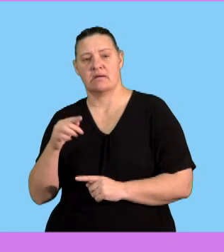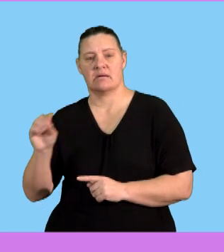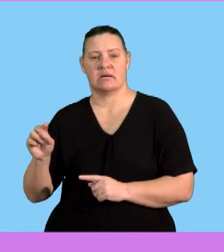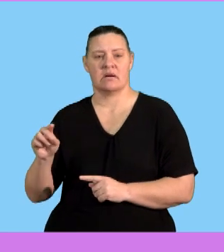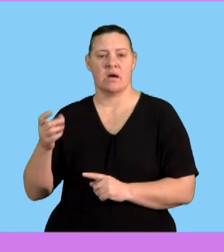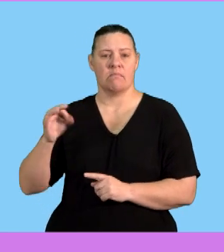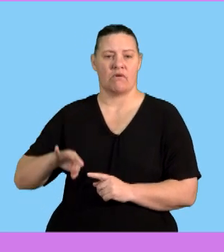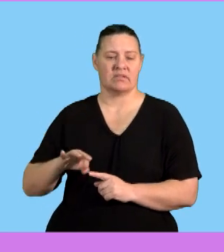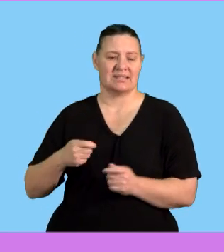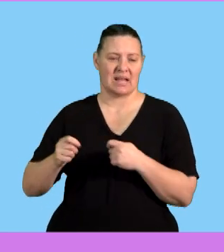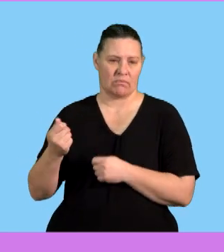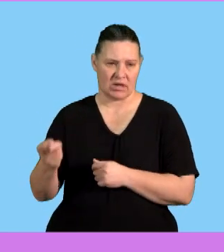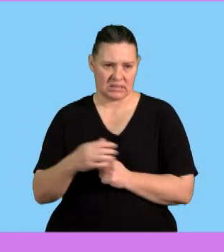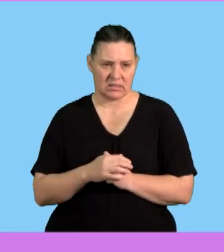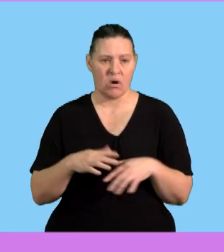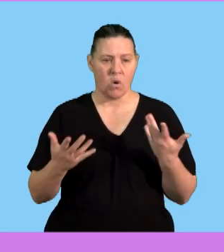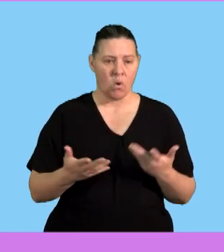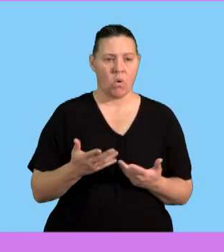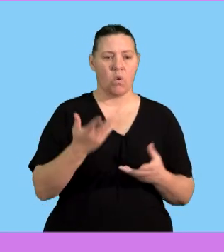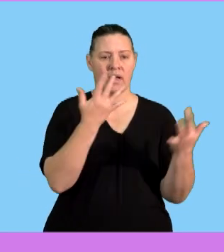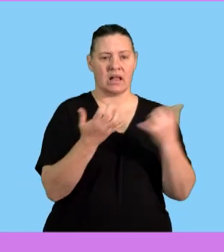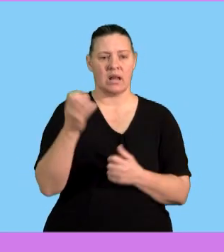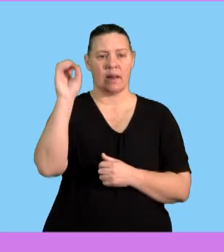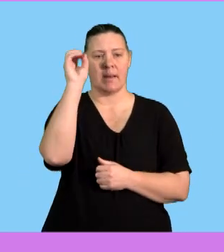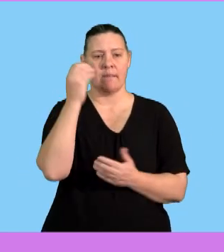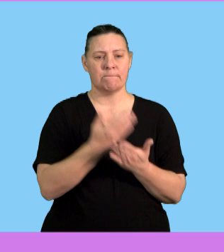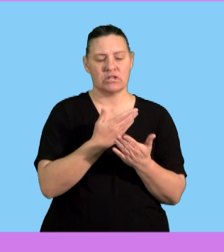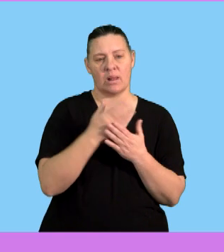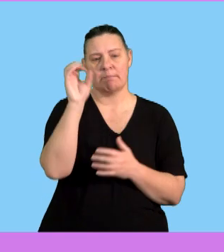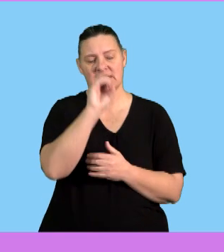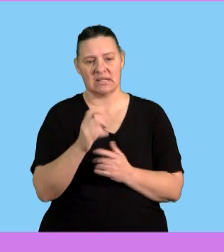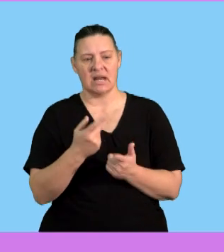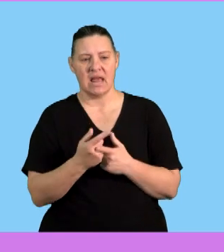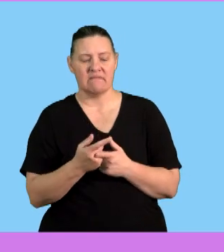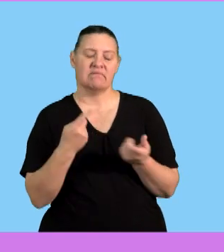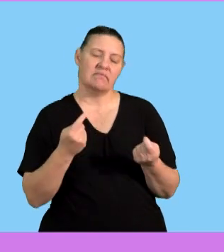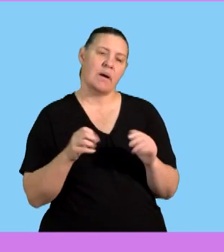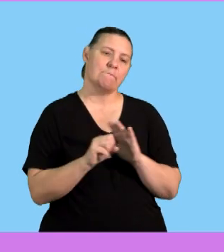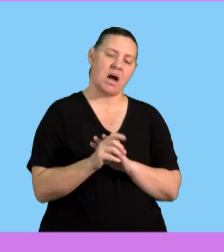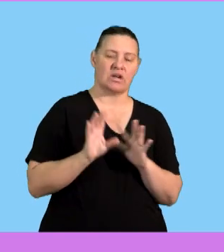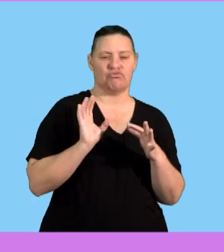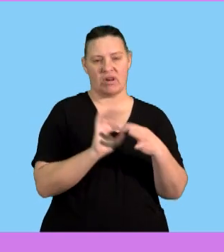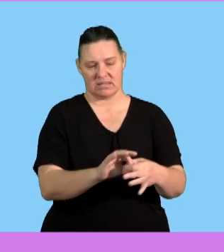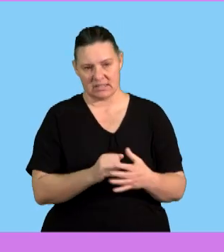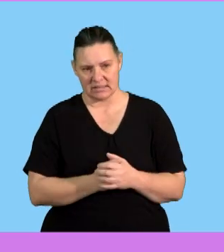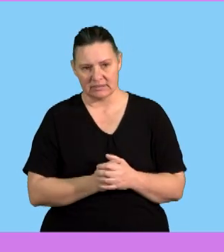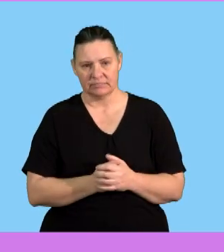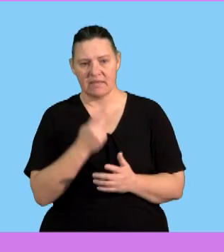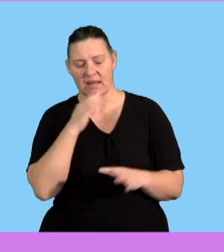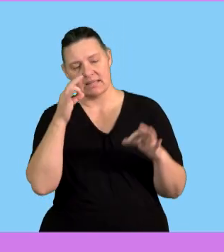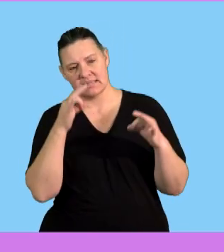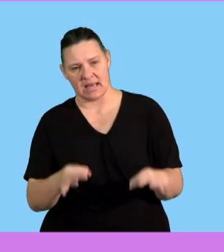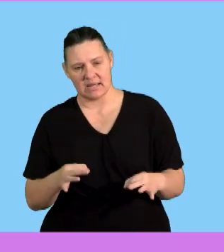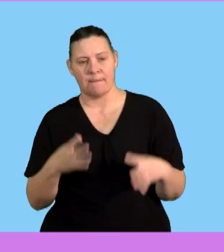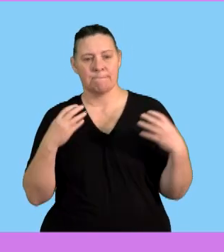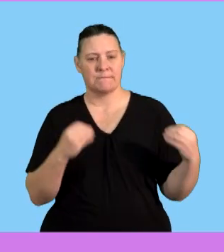one, to calculate the possible percentage profit if the price is market related, and then decide